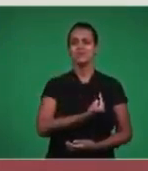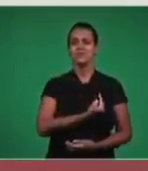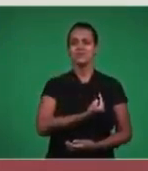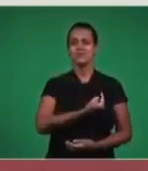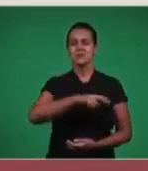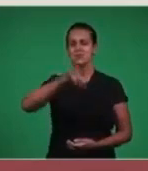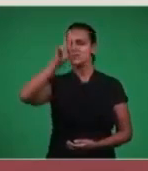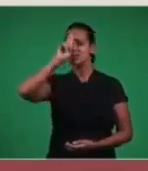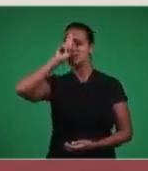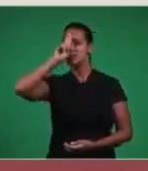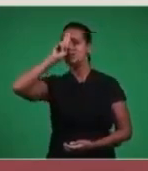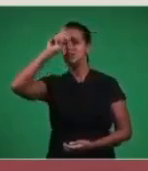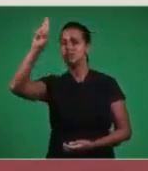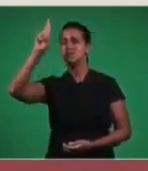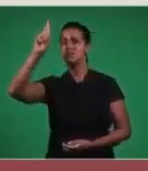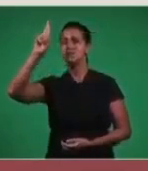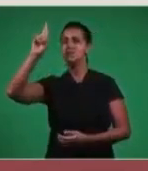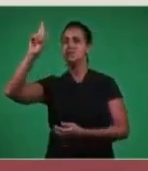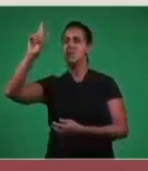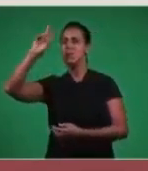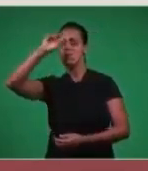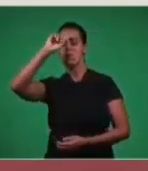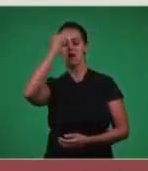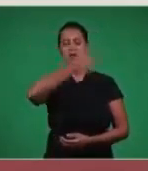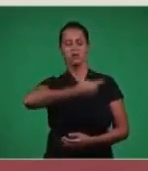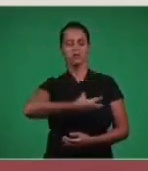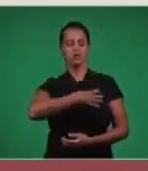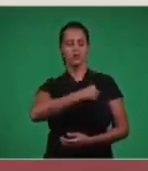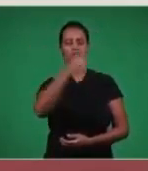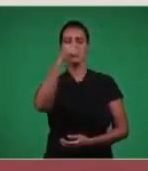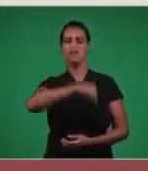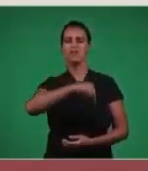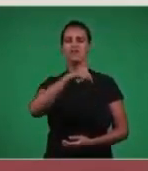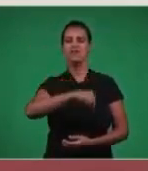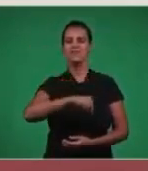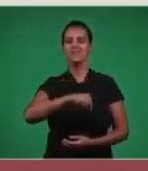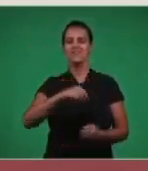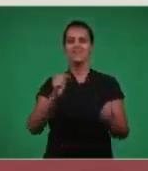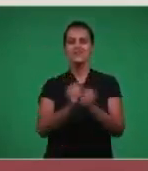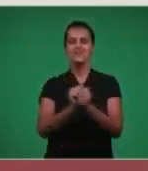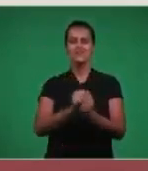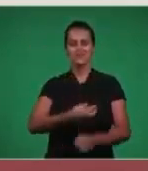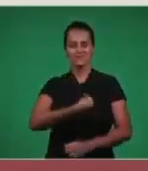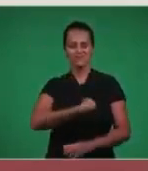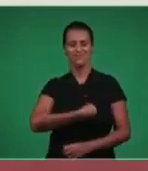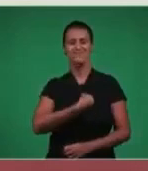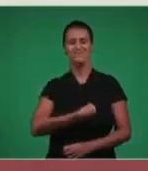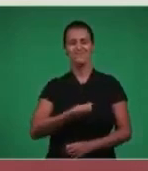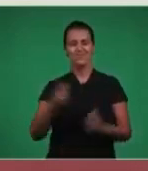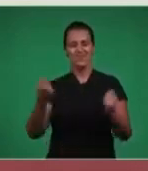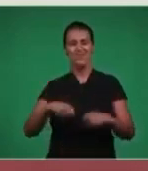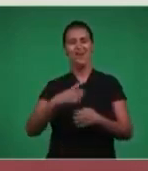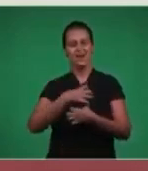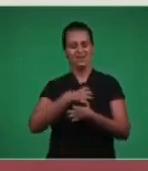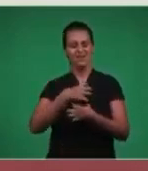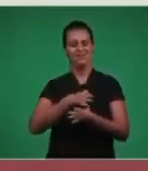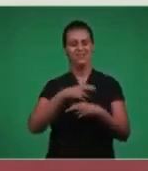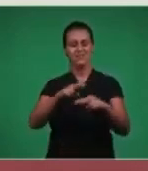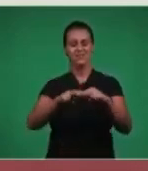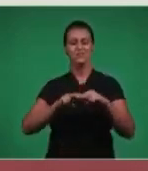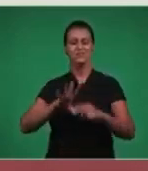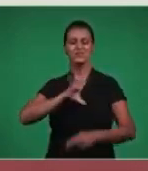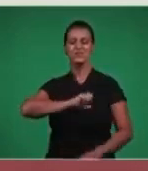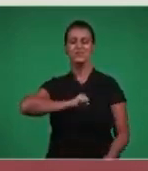deprived Himself from the presence of the Son to give us His presence, and today we can feel His